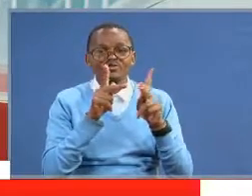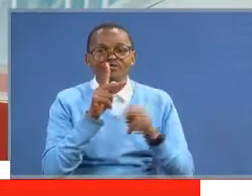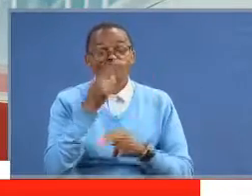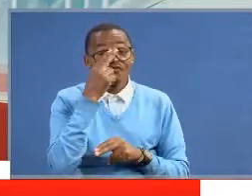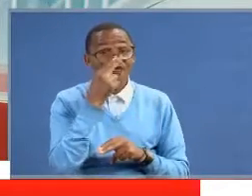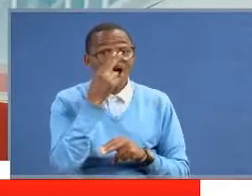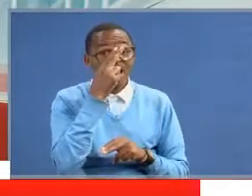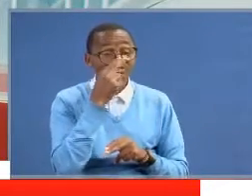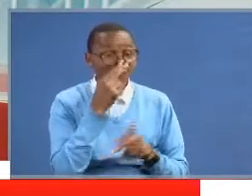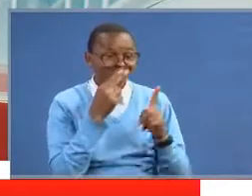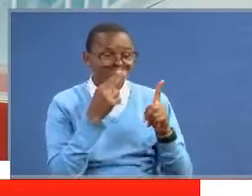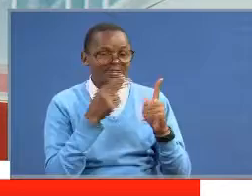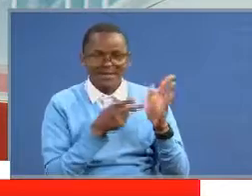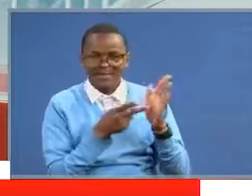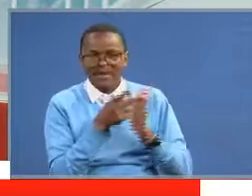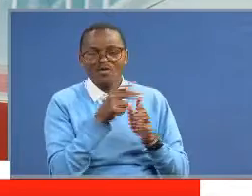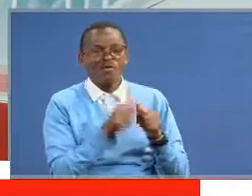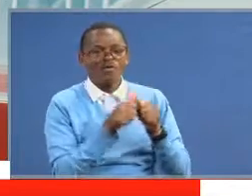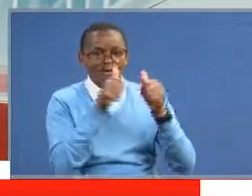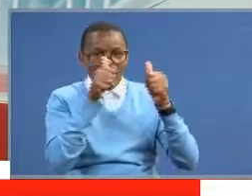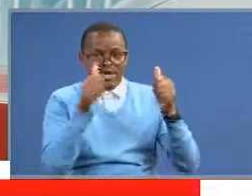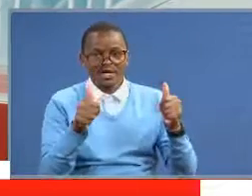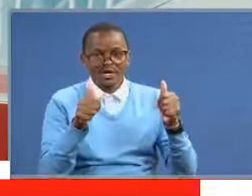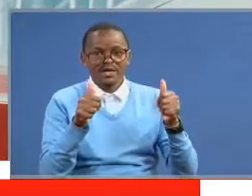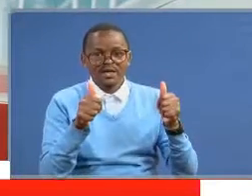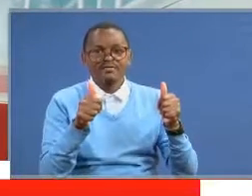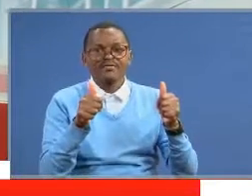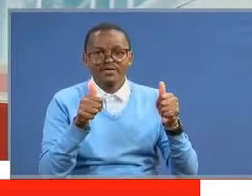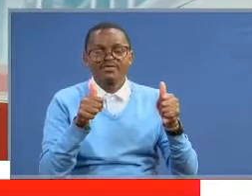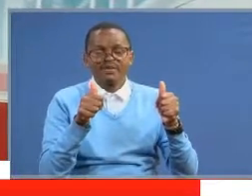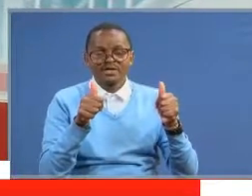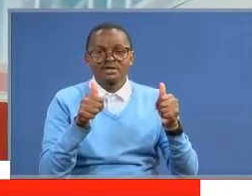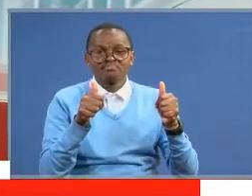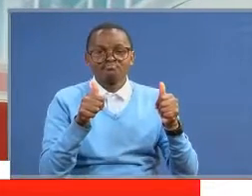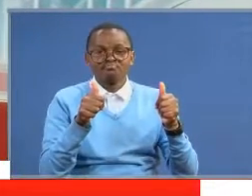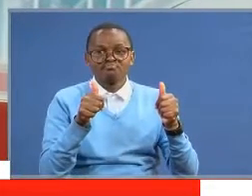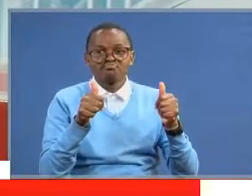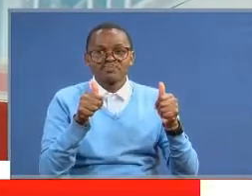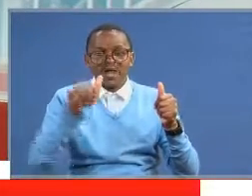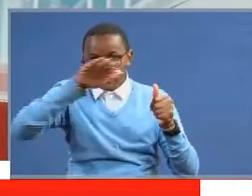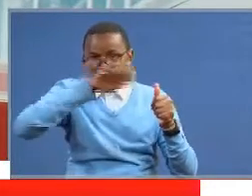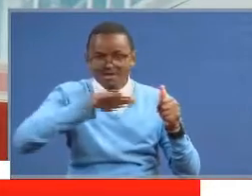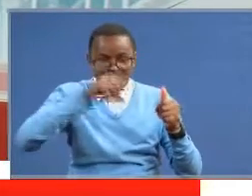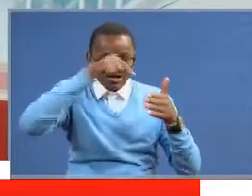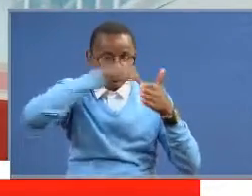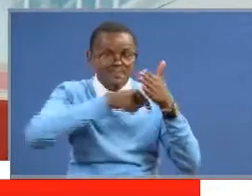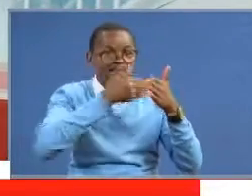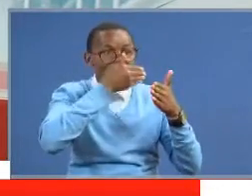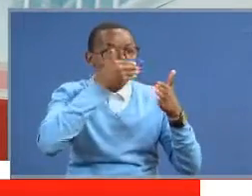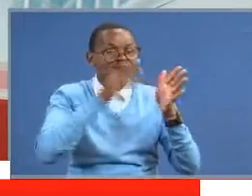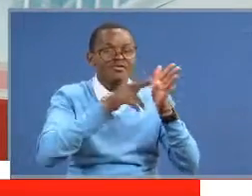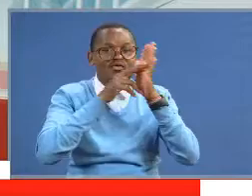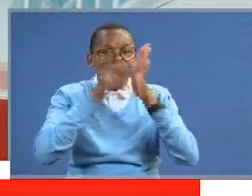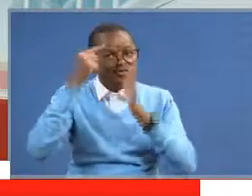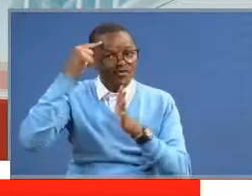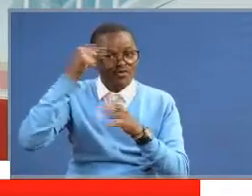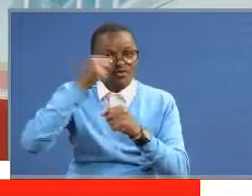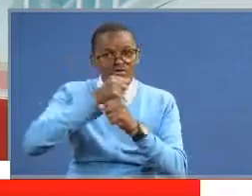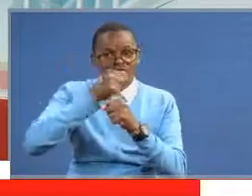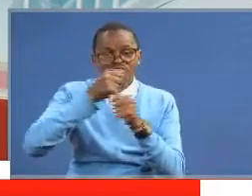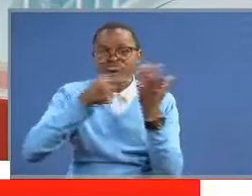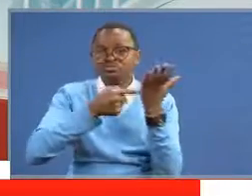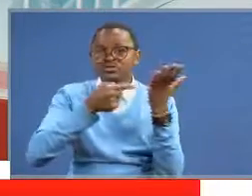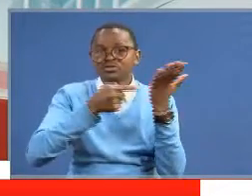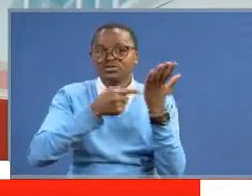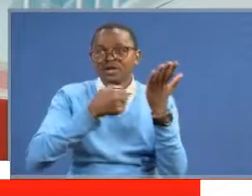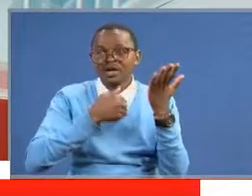one of the most highly paid jobs. And it's a field that you can venture, and one of the best requirements for you to do